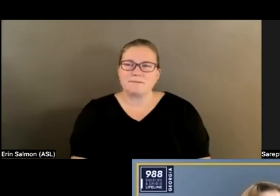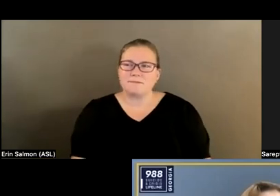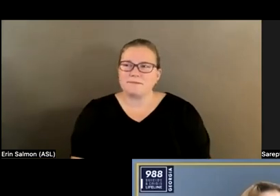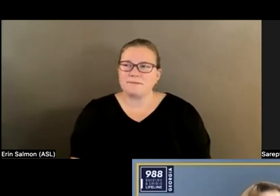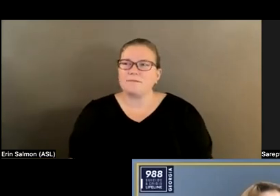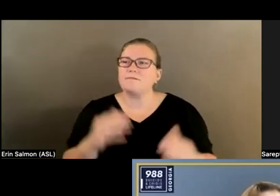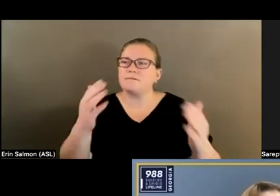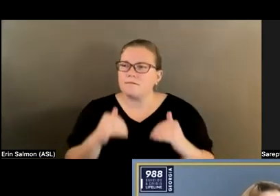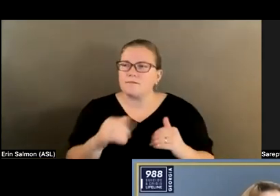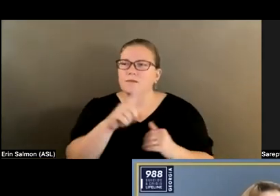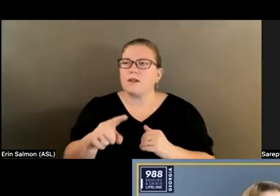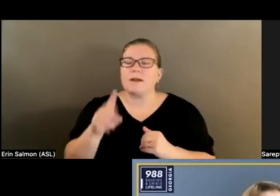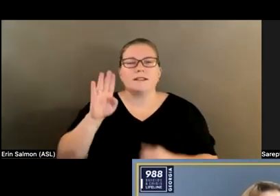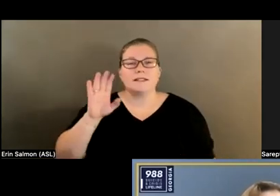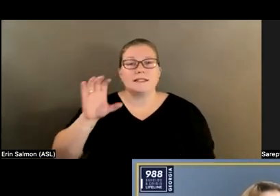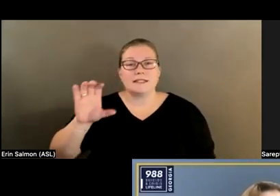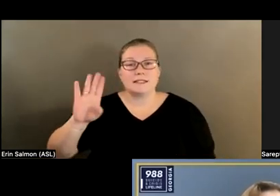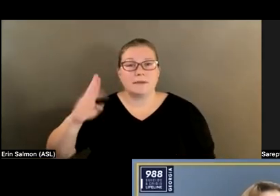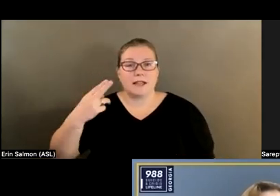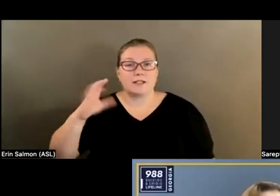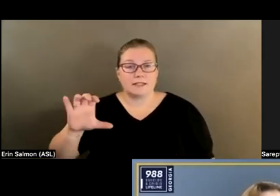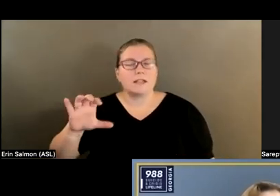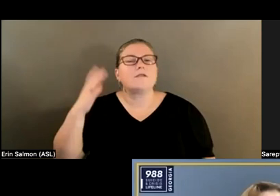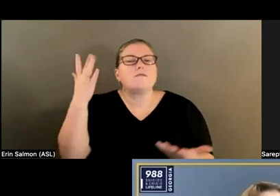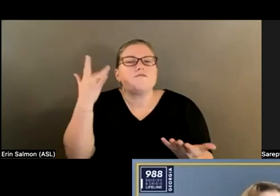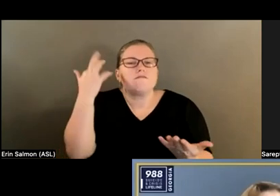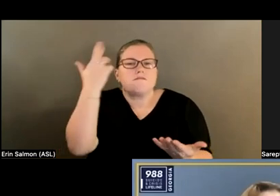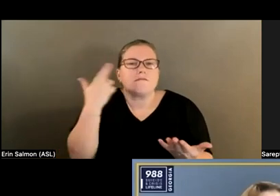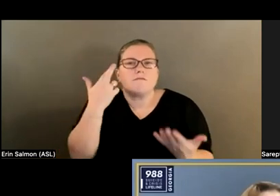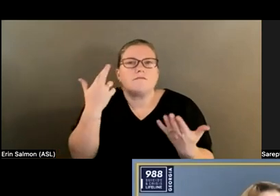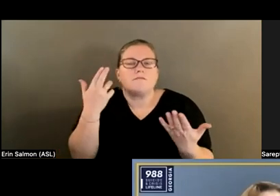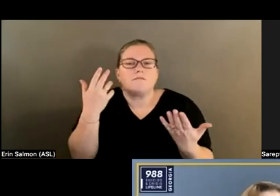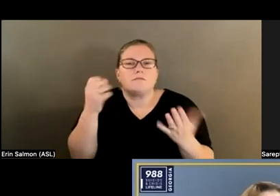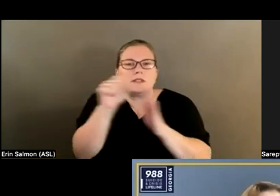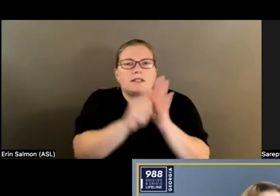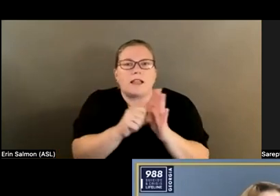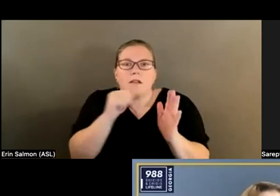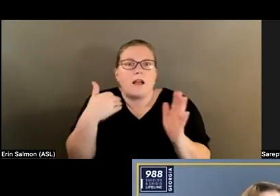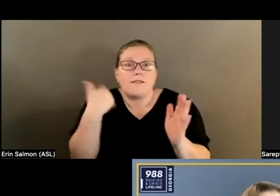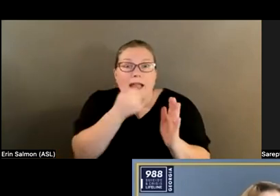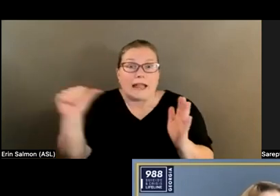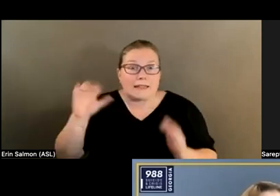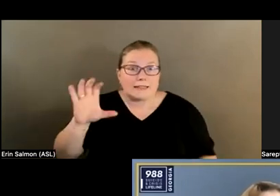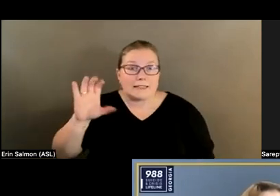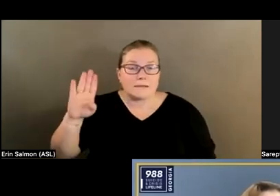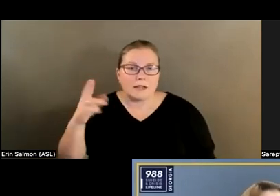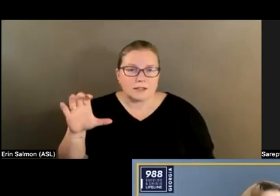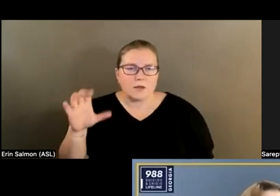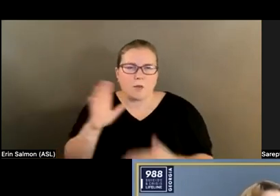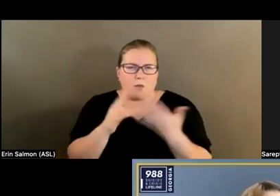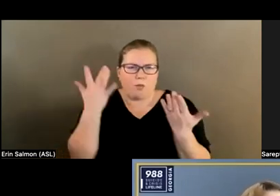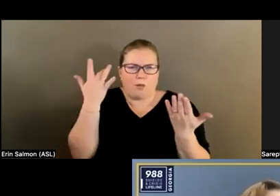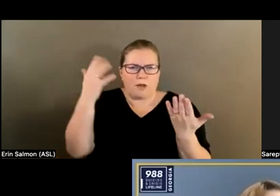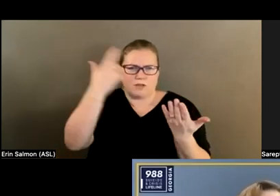about CCBHCs and what is the reason for states with no CCBHCs? And so I will go ahead and